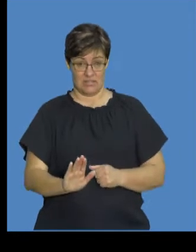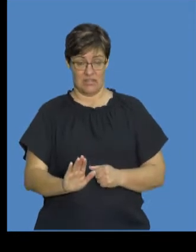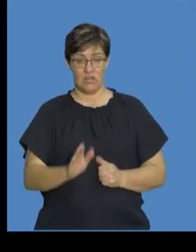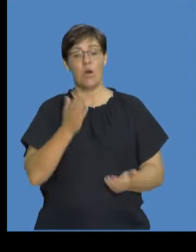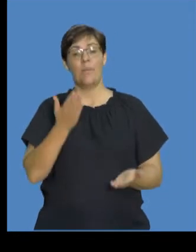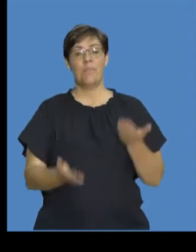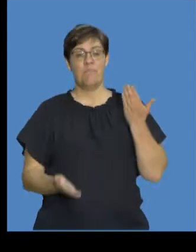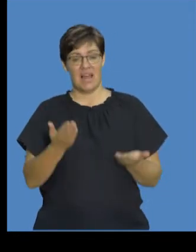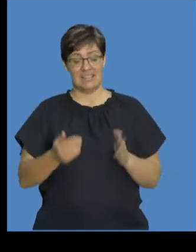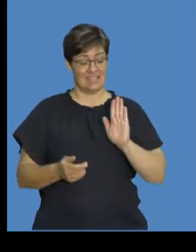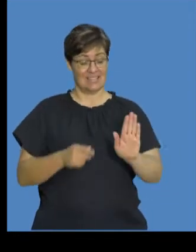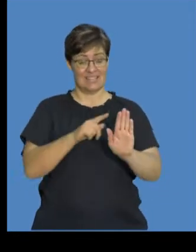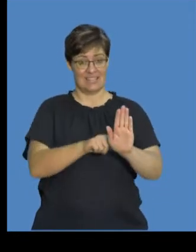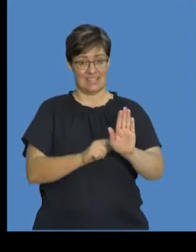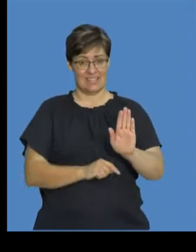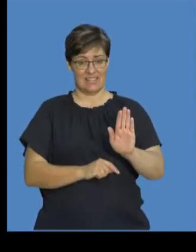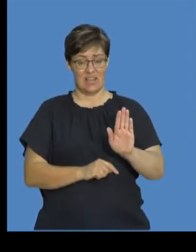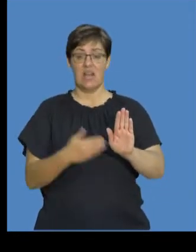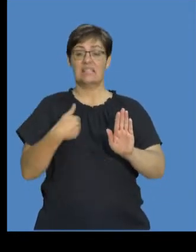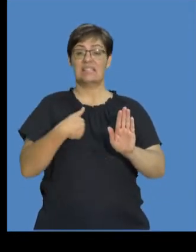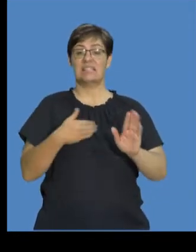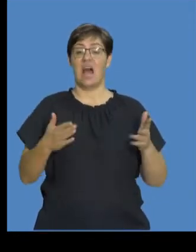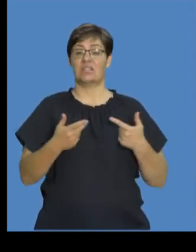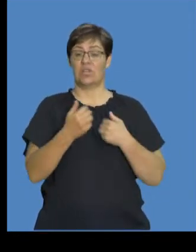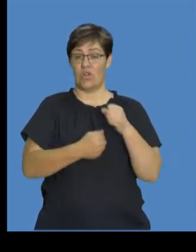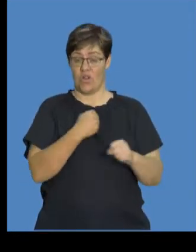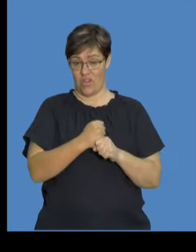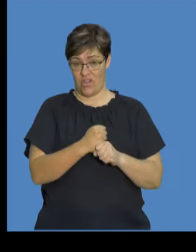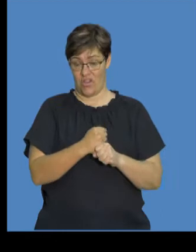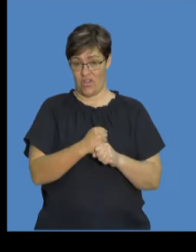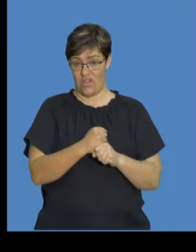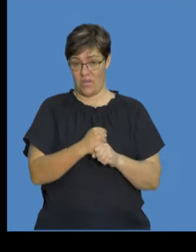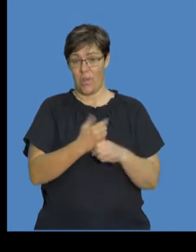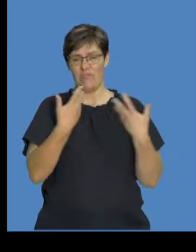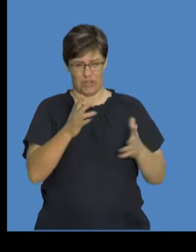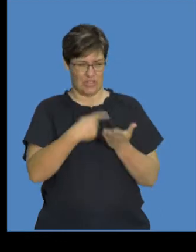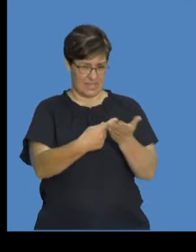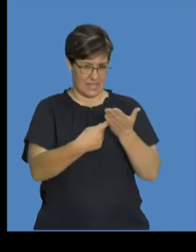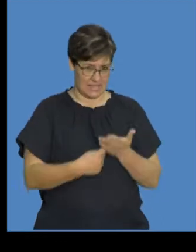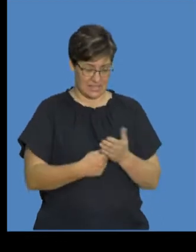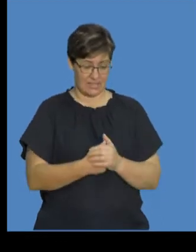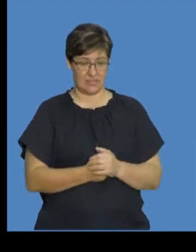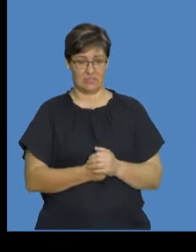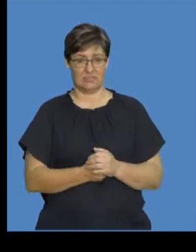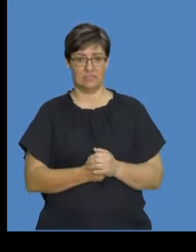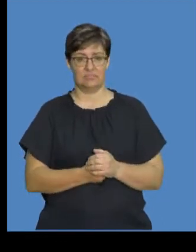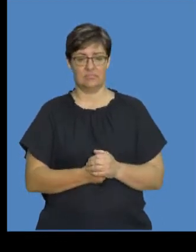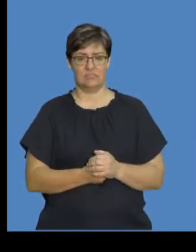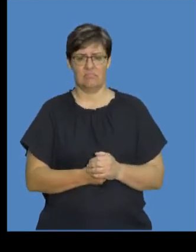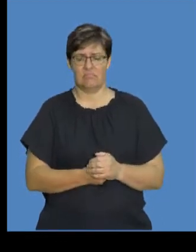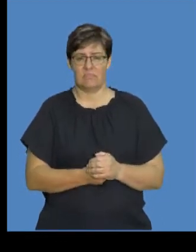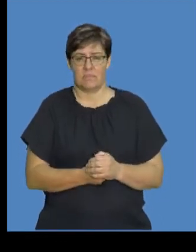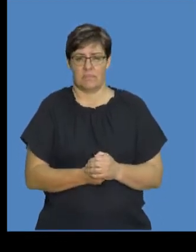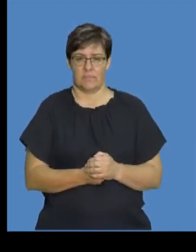therefore, the balance on the debit side was at the beginning of the year, which we've spoken about already. Okay, now,